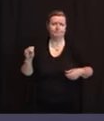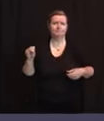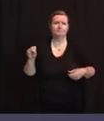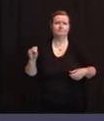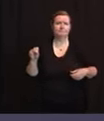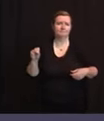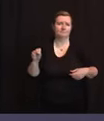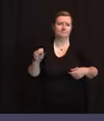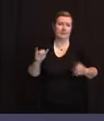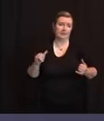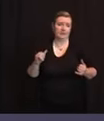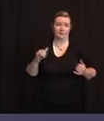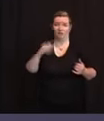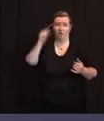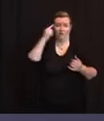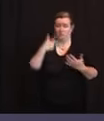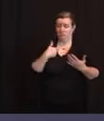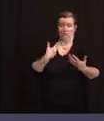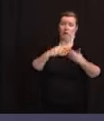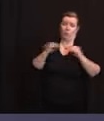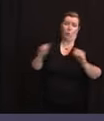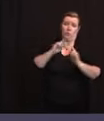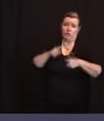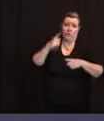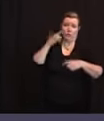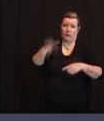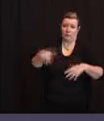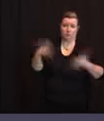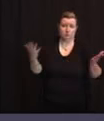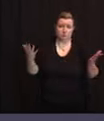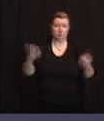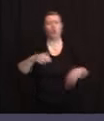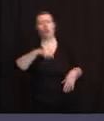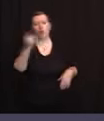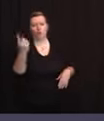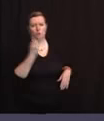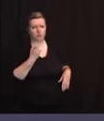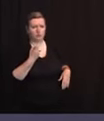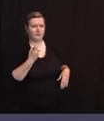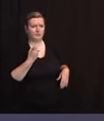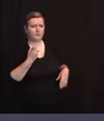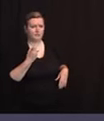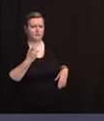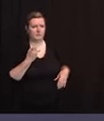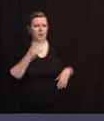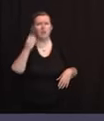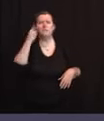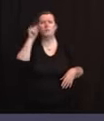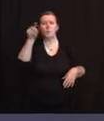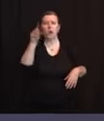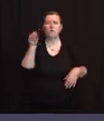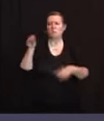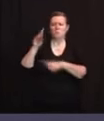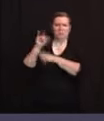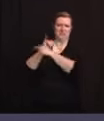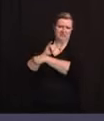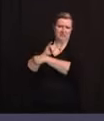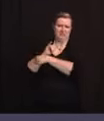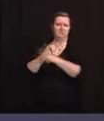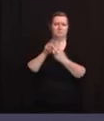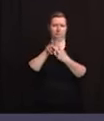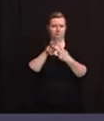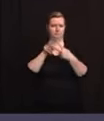all. Okay. And then the other question I have is for you and Commissioner Persichelli. There have been reports